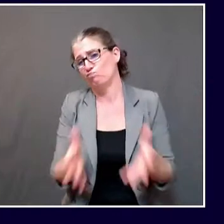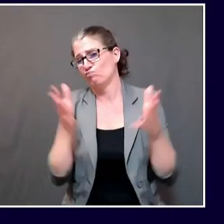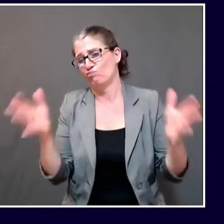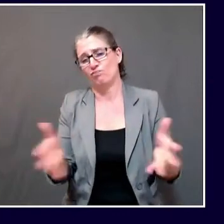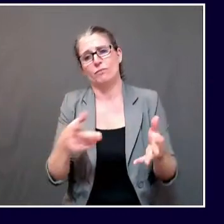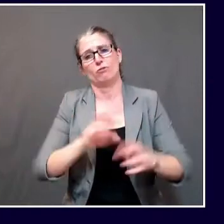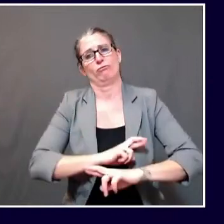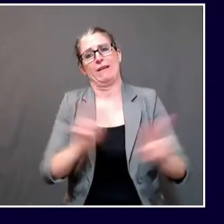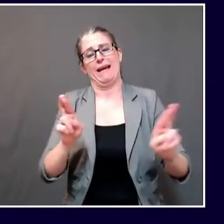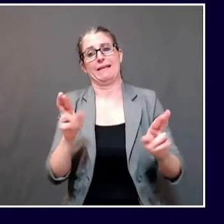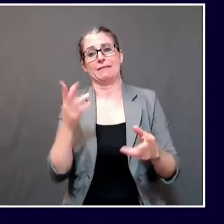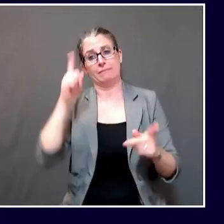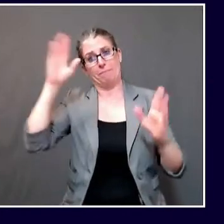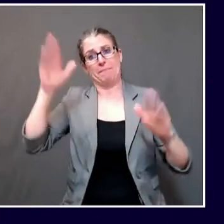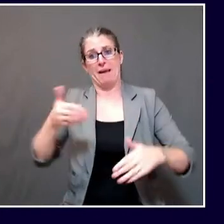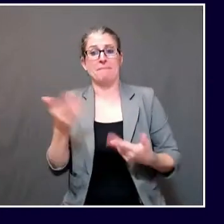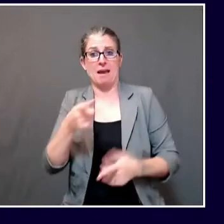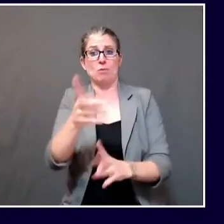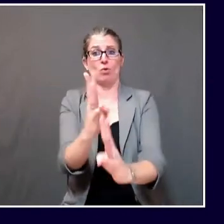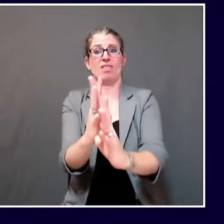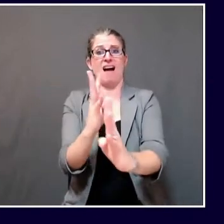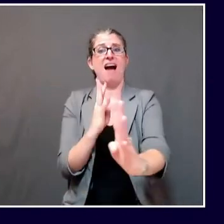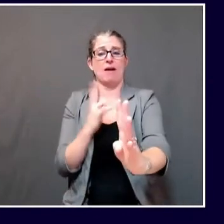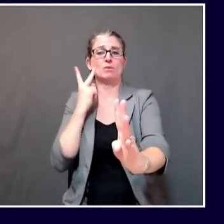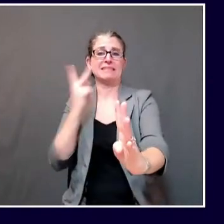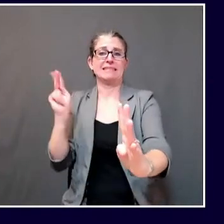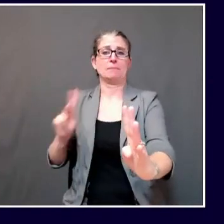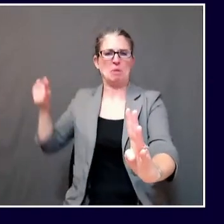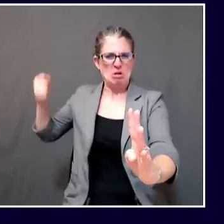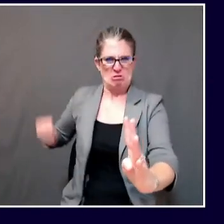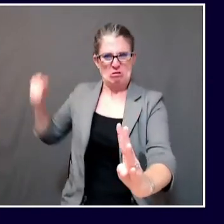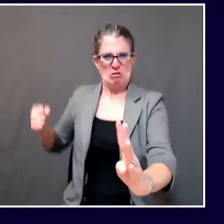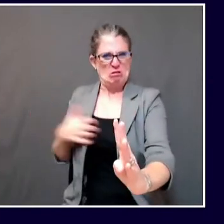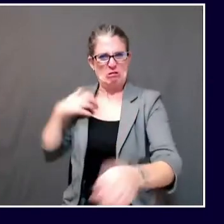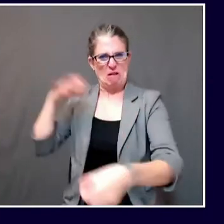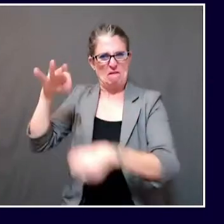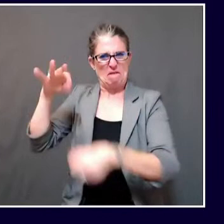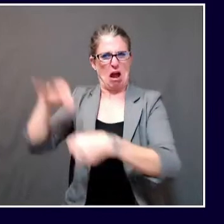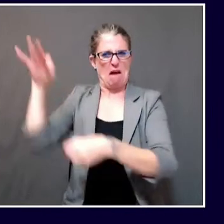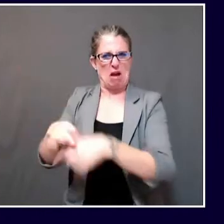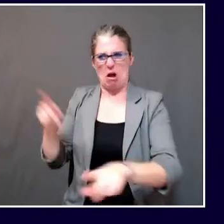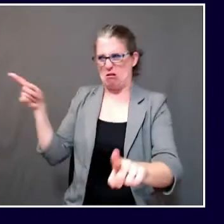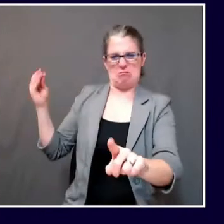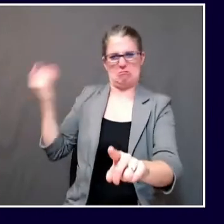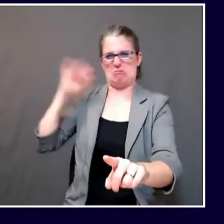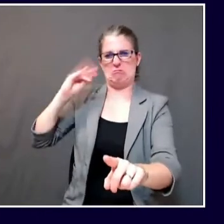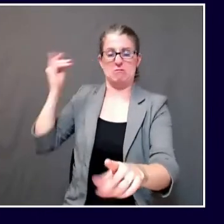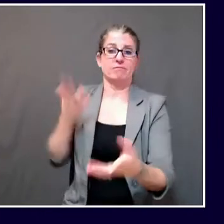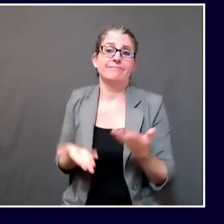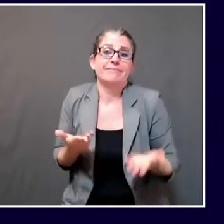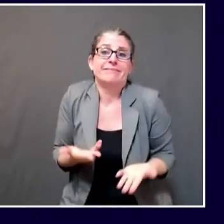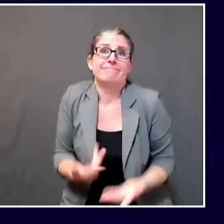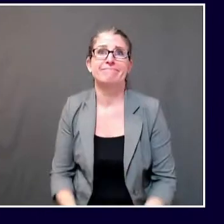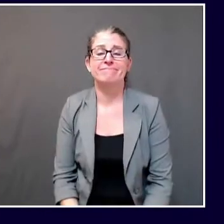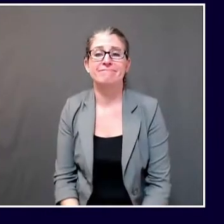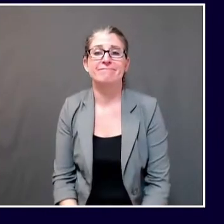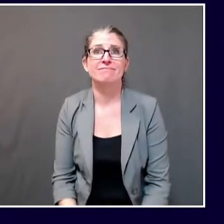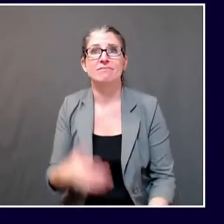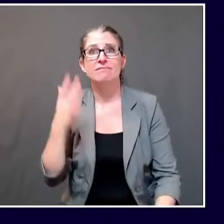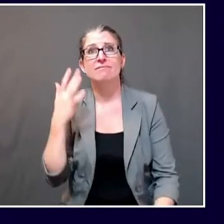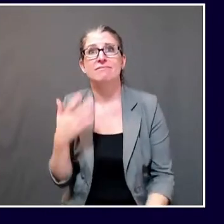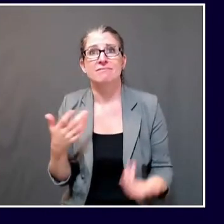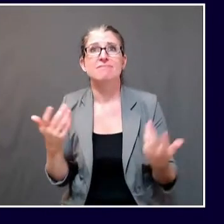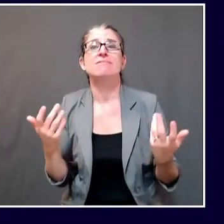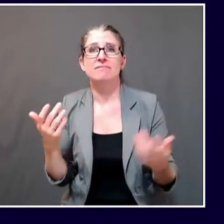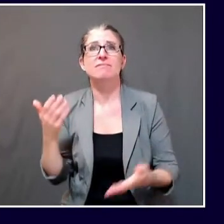do, where they can be, what kind of activities they can engage in. And sometimes people can be quite assertive about what